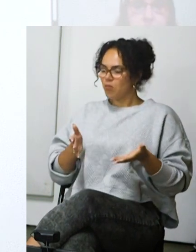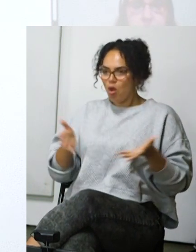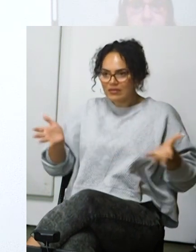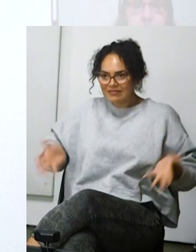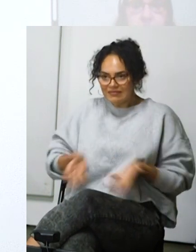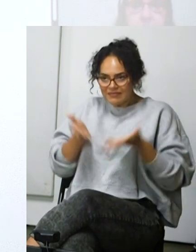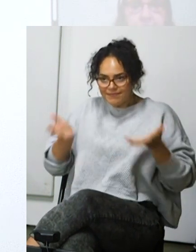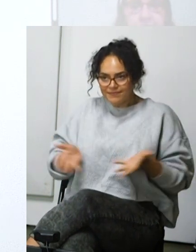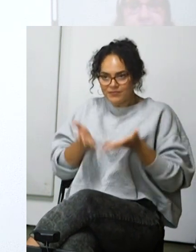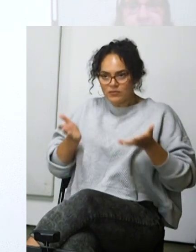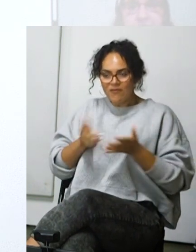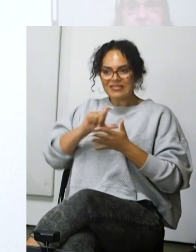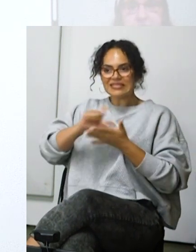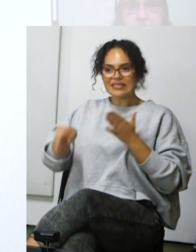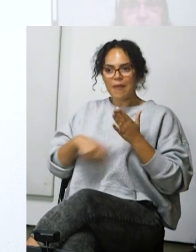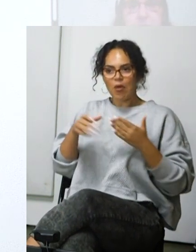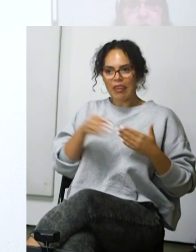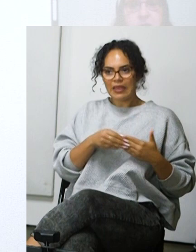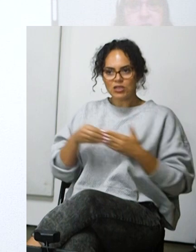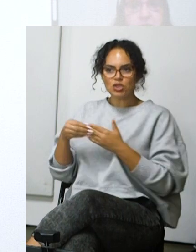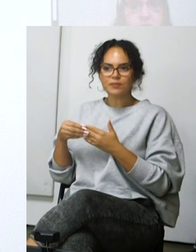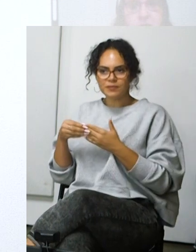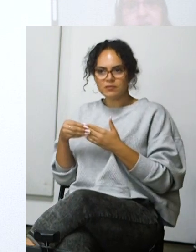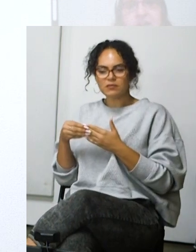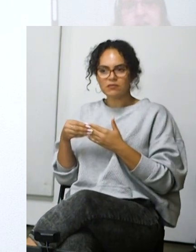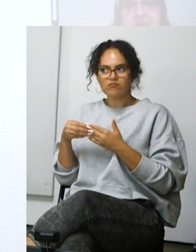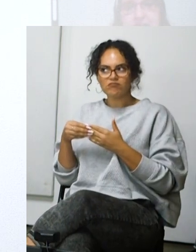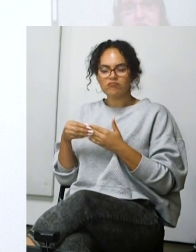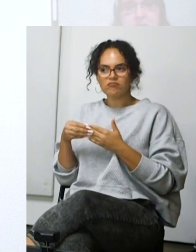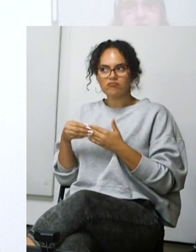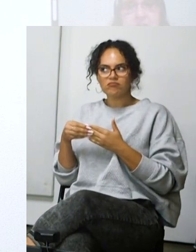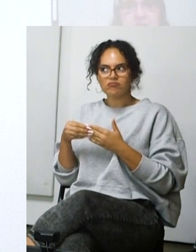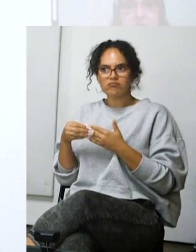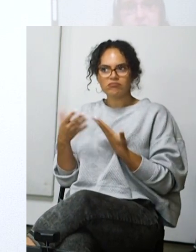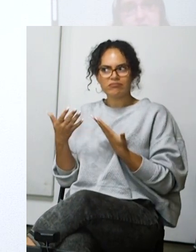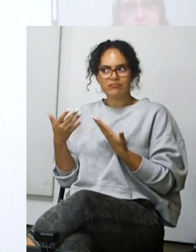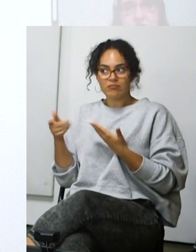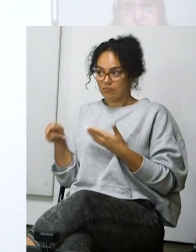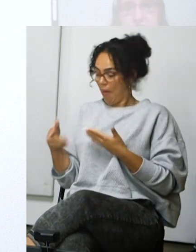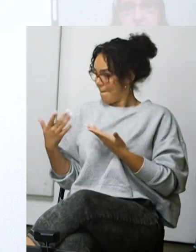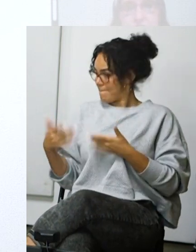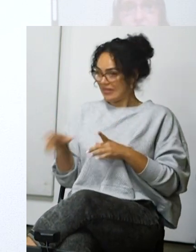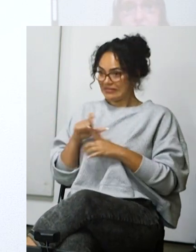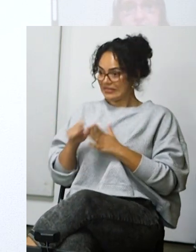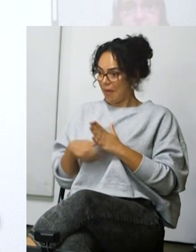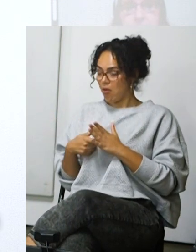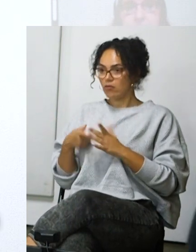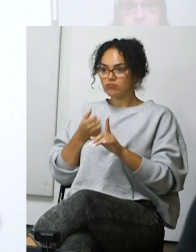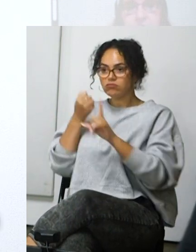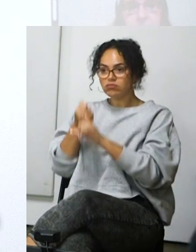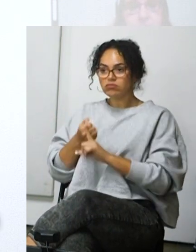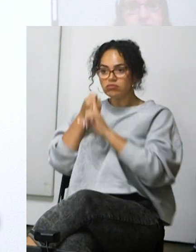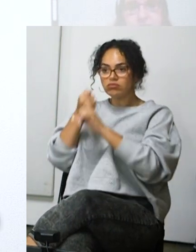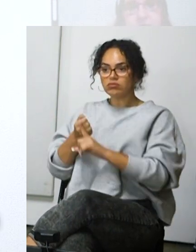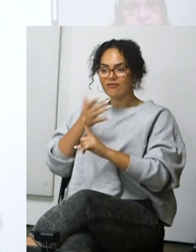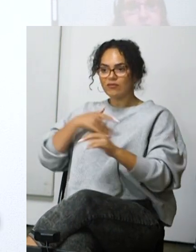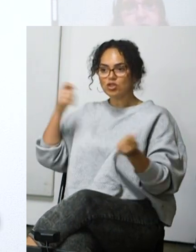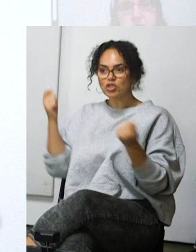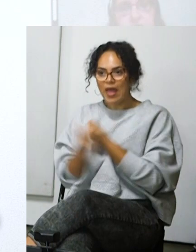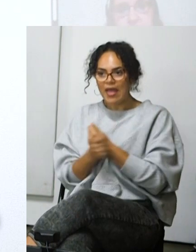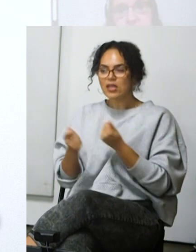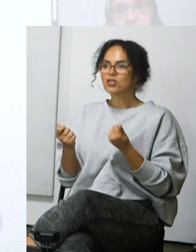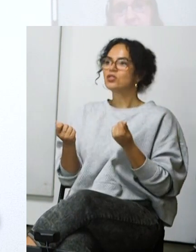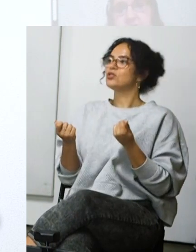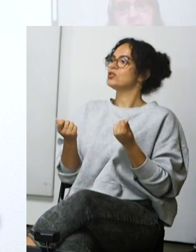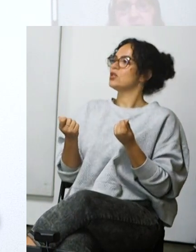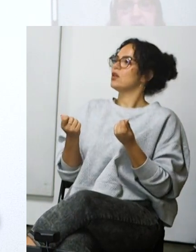leadership. And disabled people are already leading the way in pressing for change, and in building